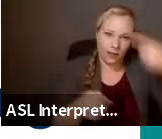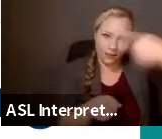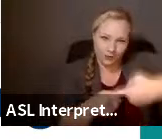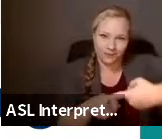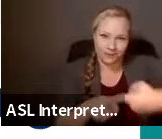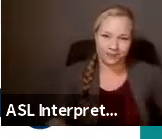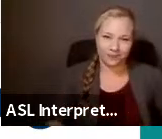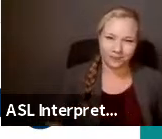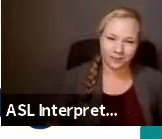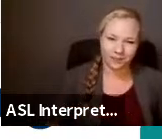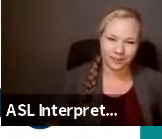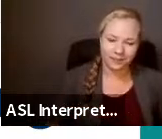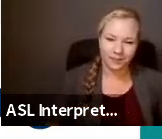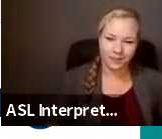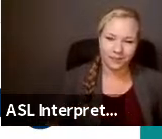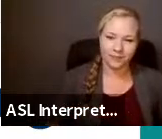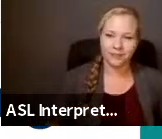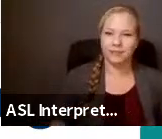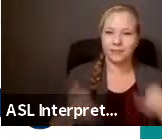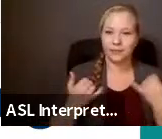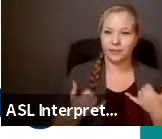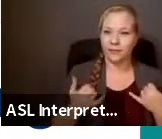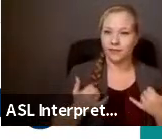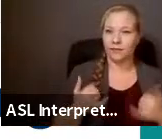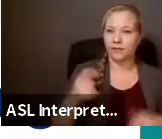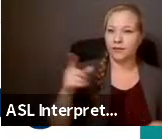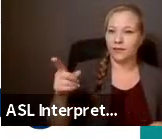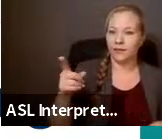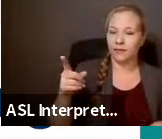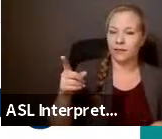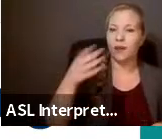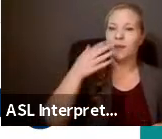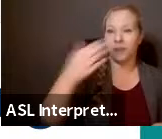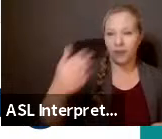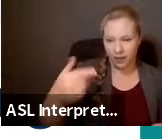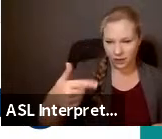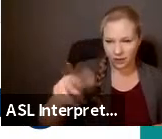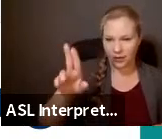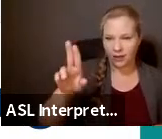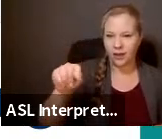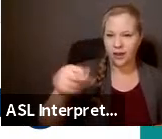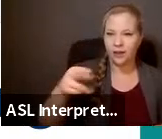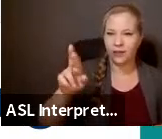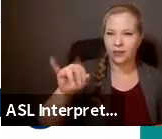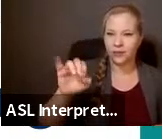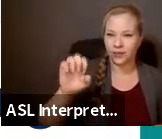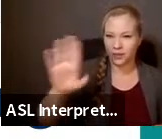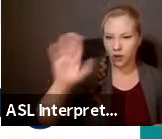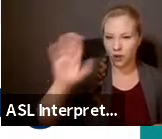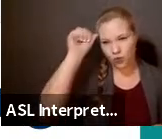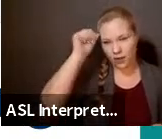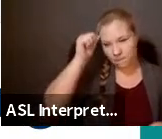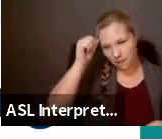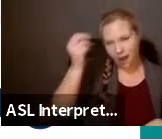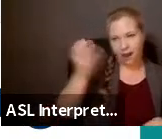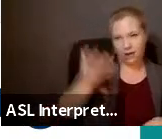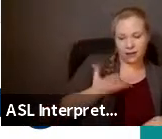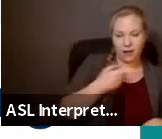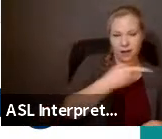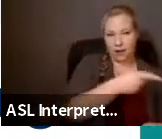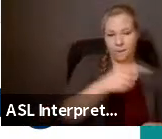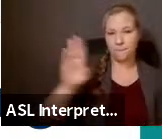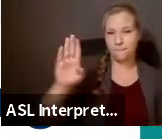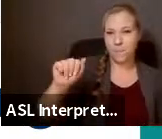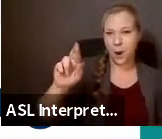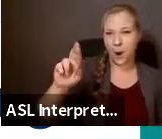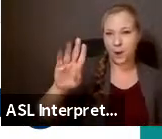Derek, so Guthrie, thank you for the reminder here. He said, I'm very interested to hear Barbara's thoughts. If